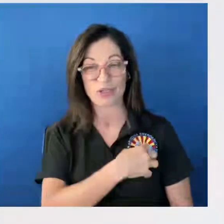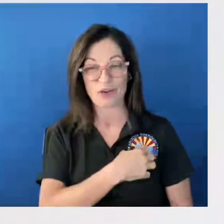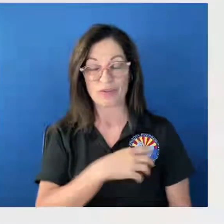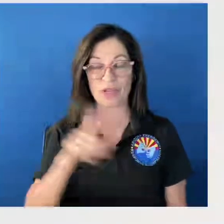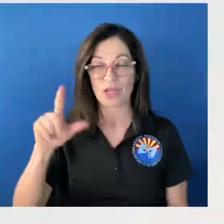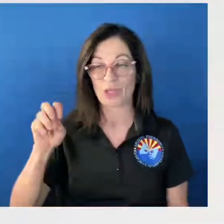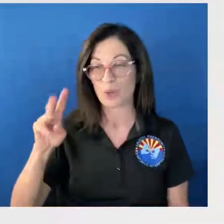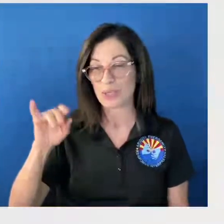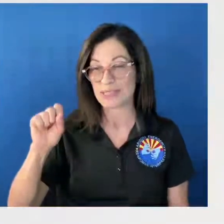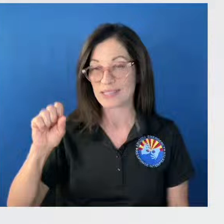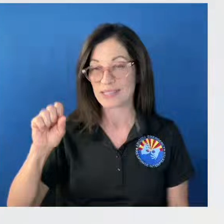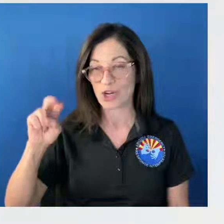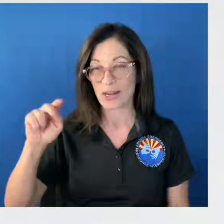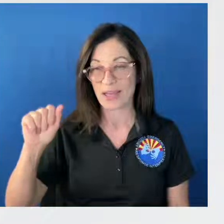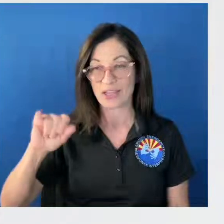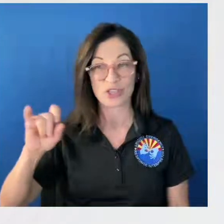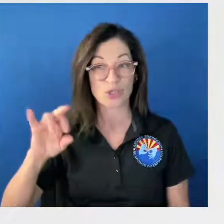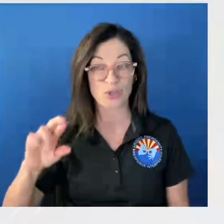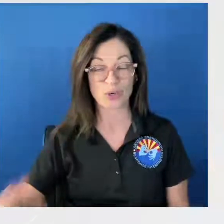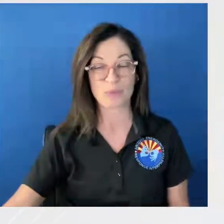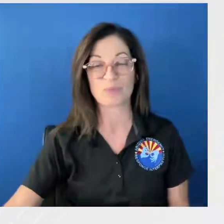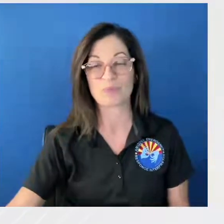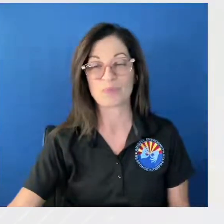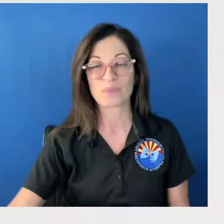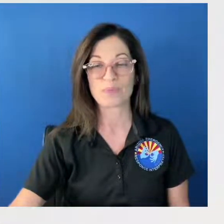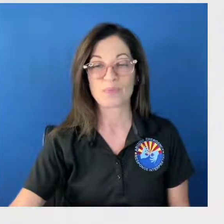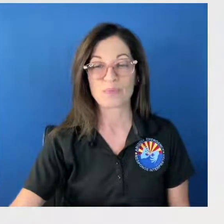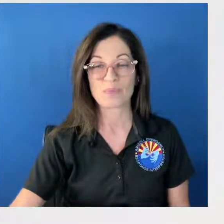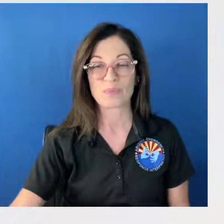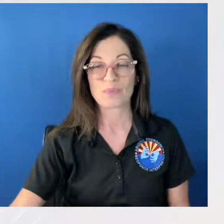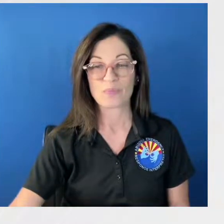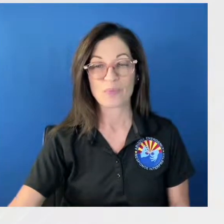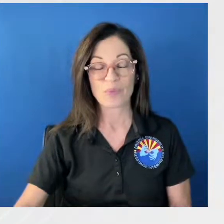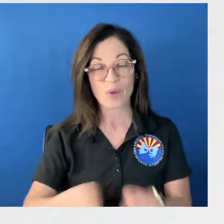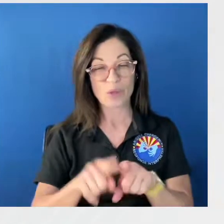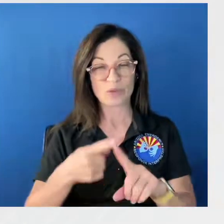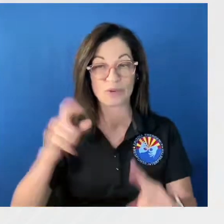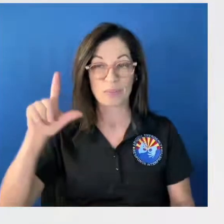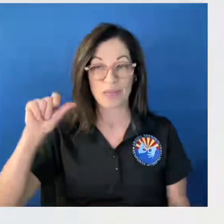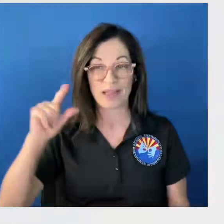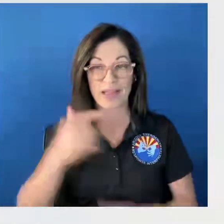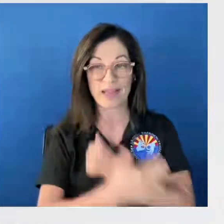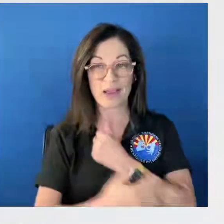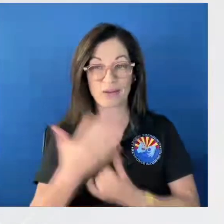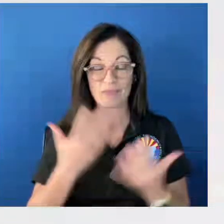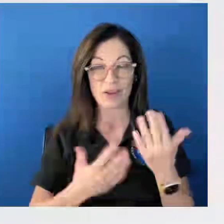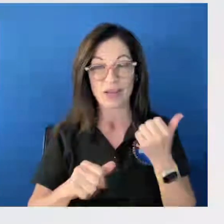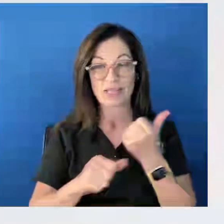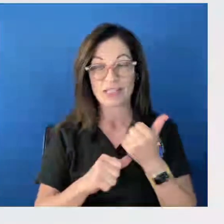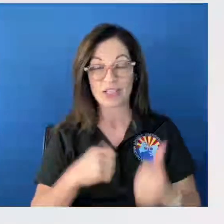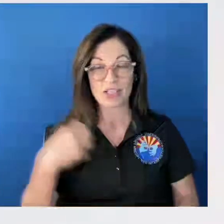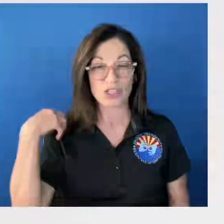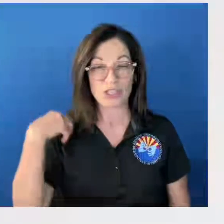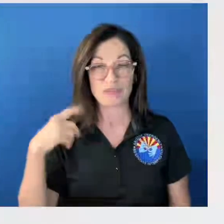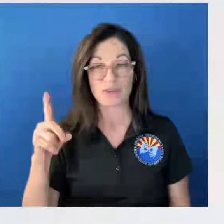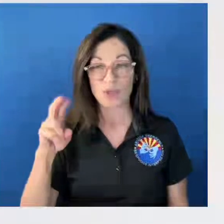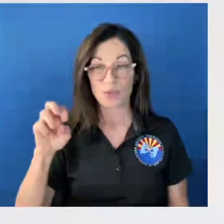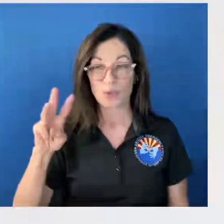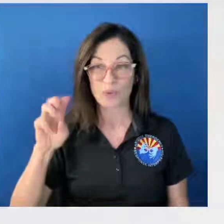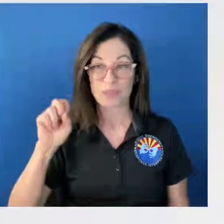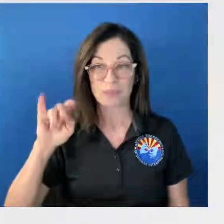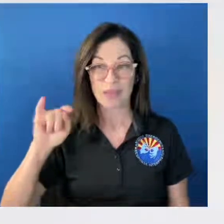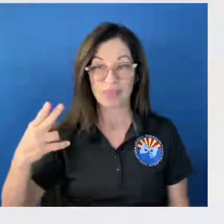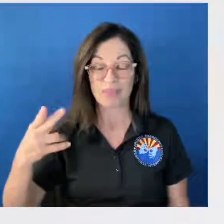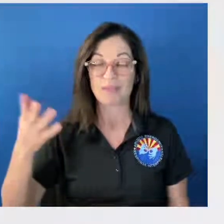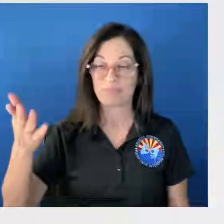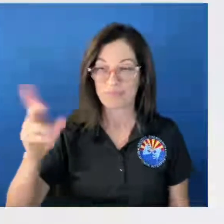Jr. We also have with us from LA County Fire, Assistant Chief Drew Smith. There you go, Drew.